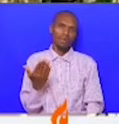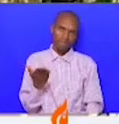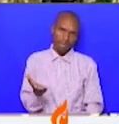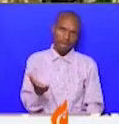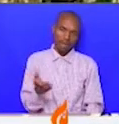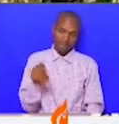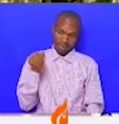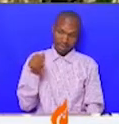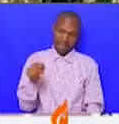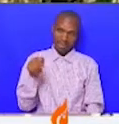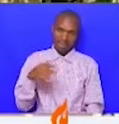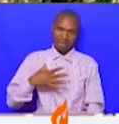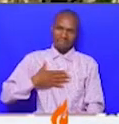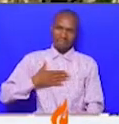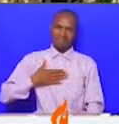iga ege kuba